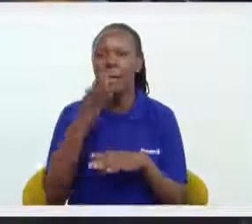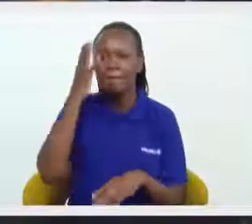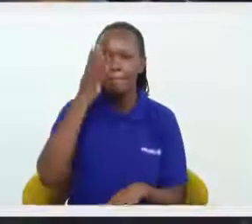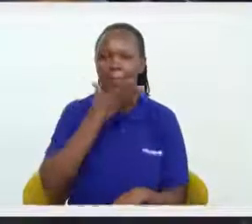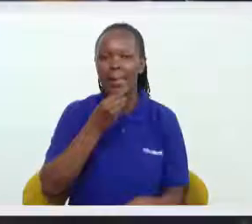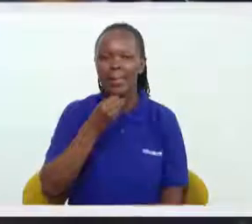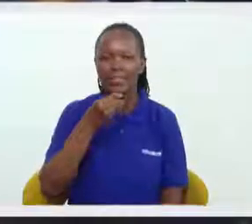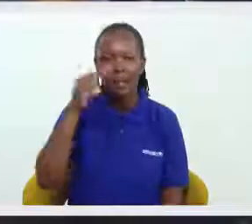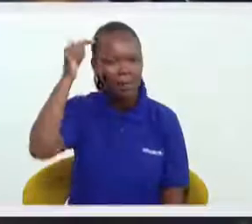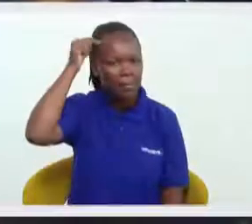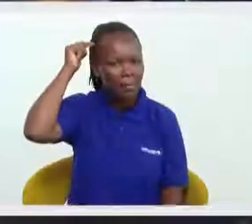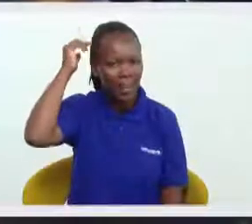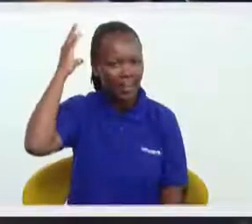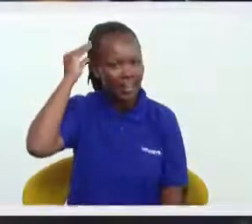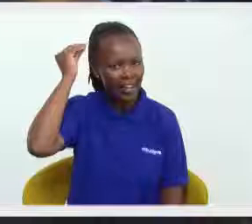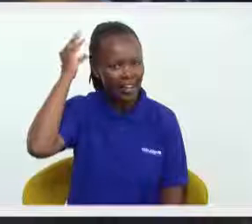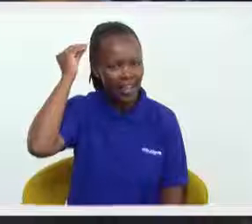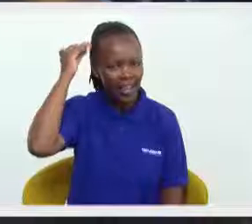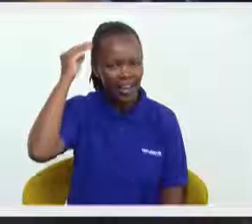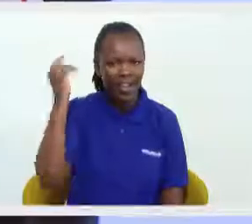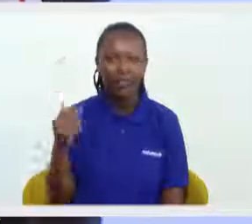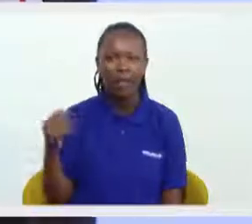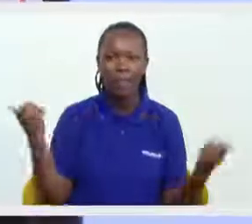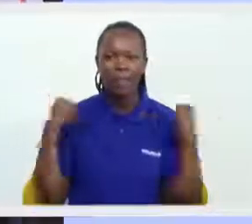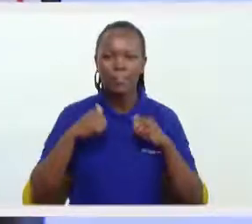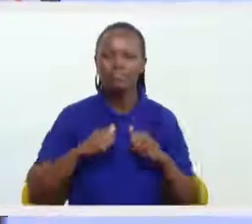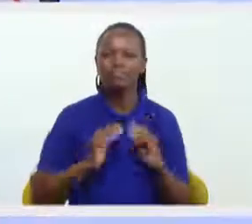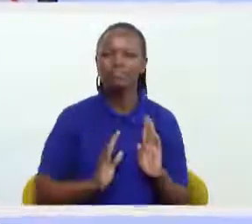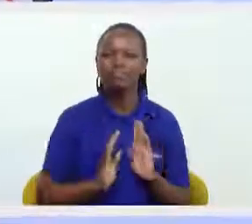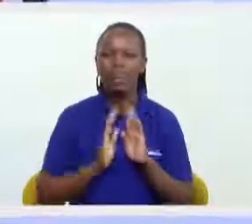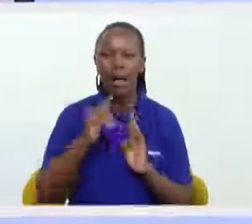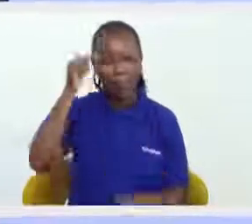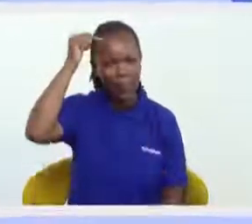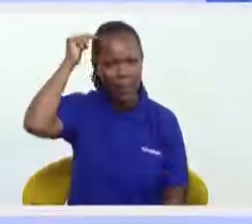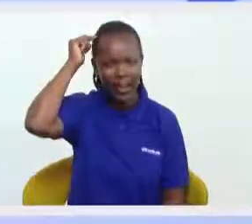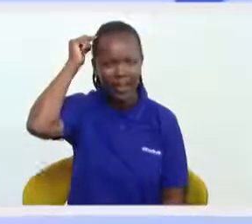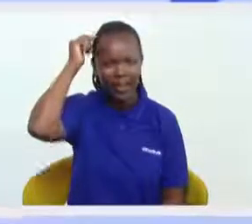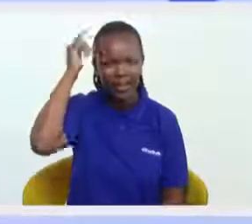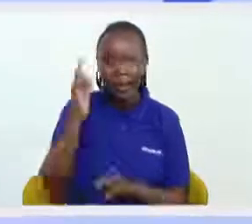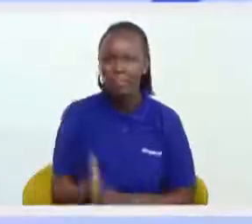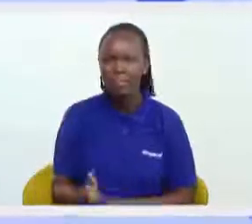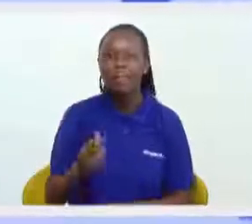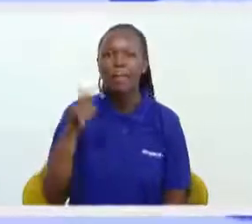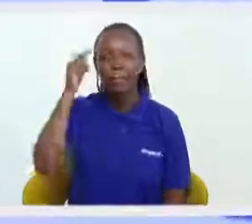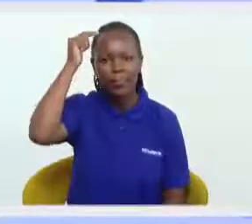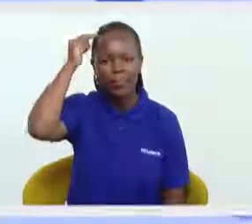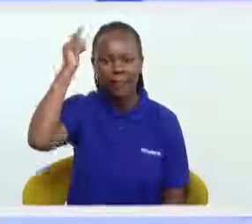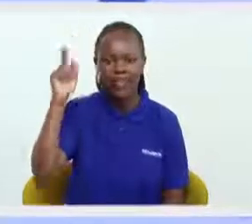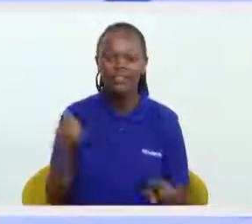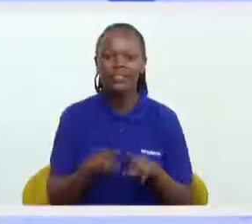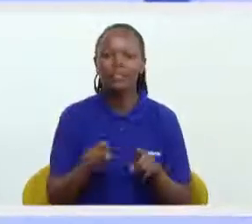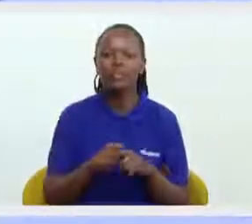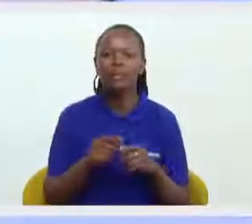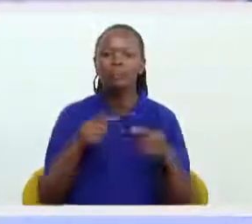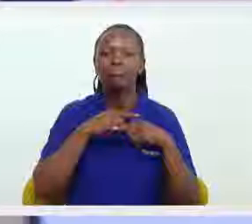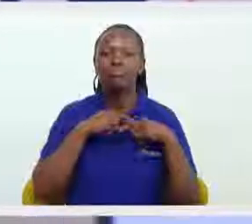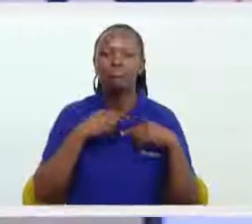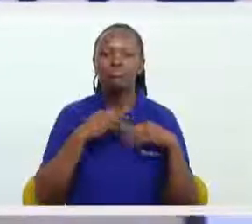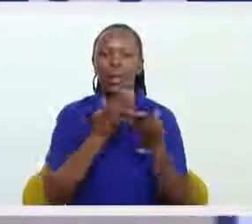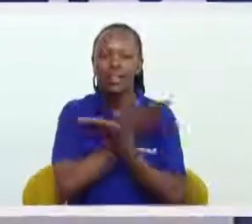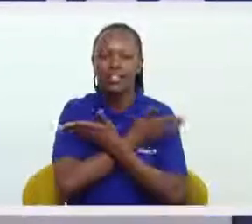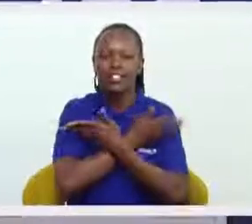hair, a black blazer, some black pants, as well as a black Google t-shirt.